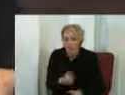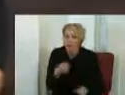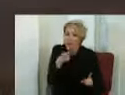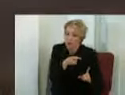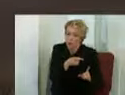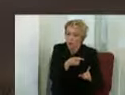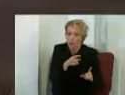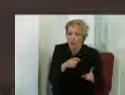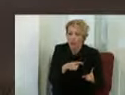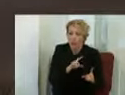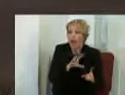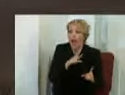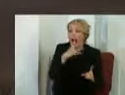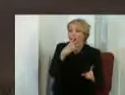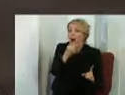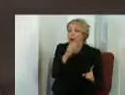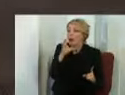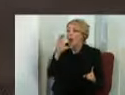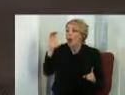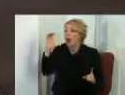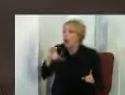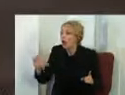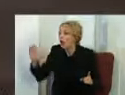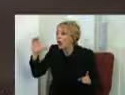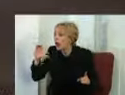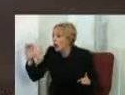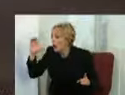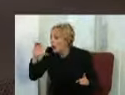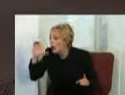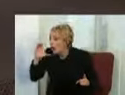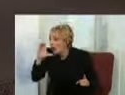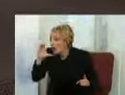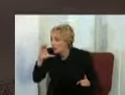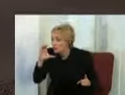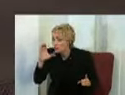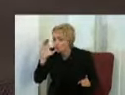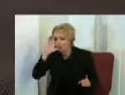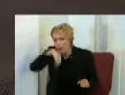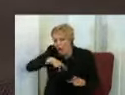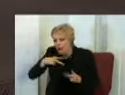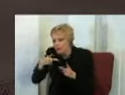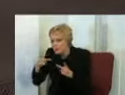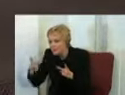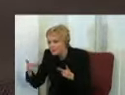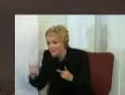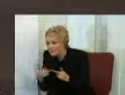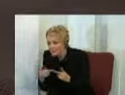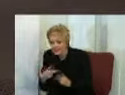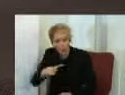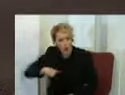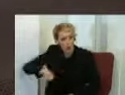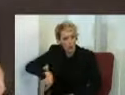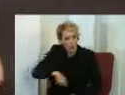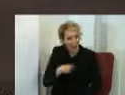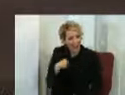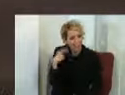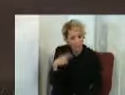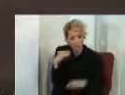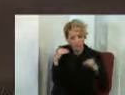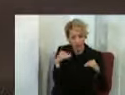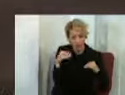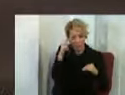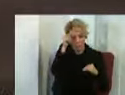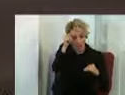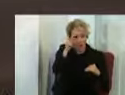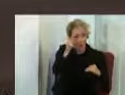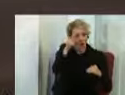for places. We look for Jesus in sometimes the most unusual places. Because we've been taught through our theology that this God